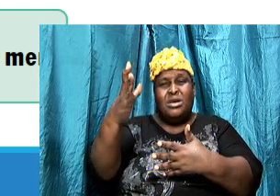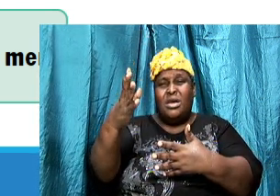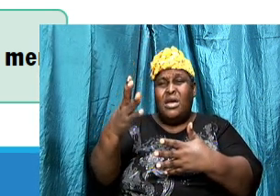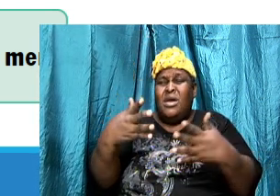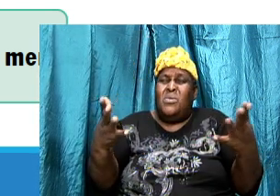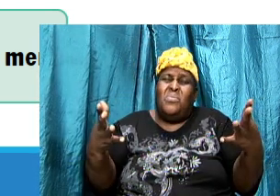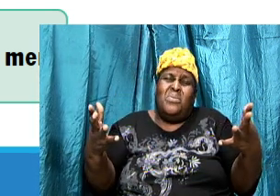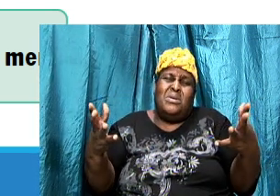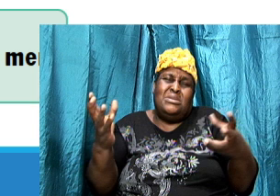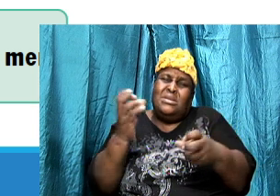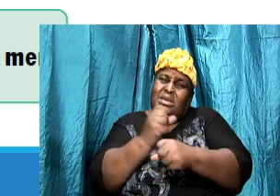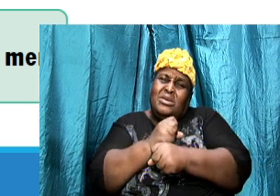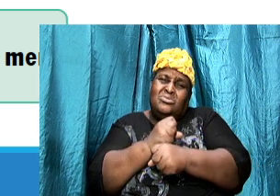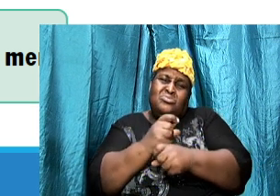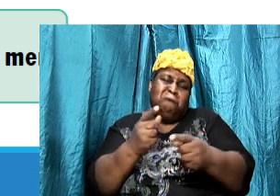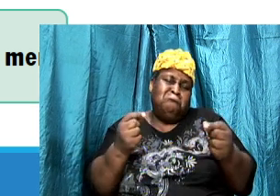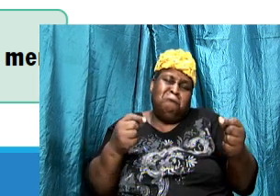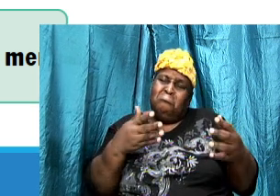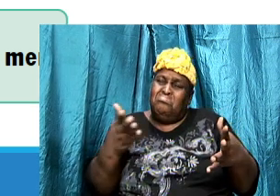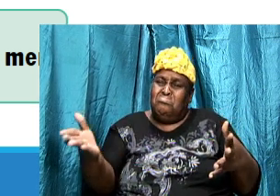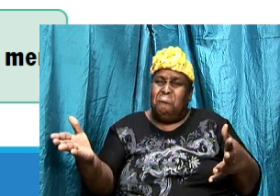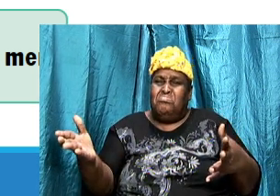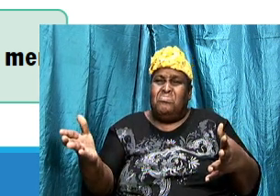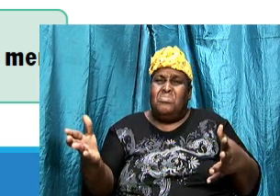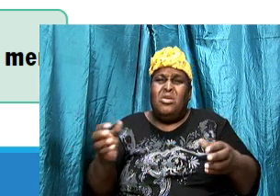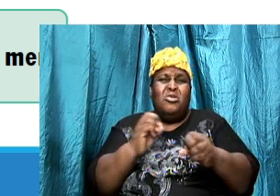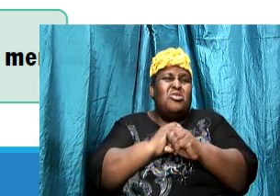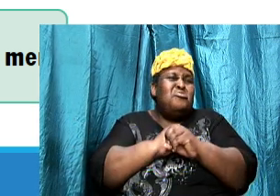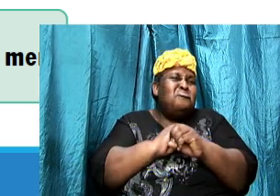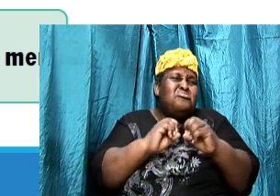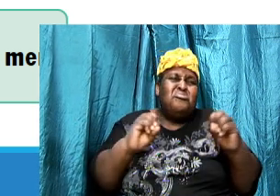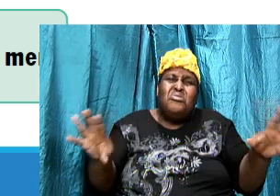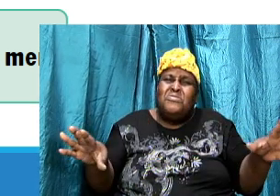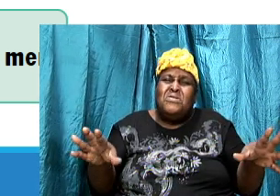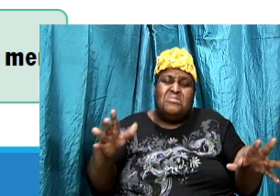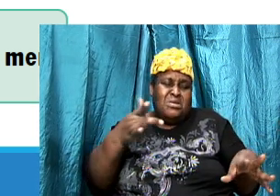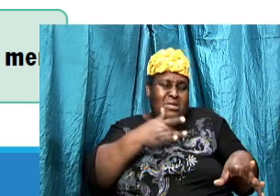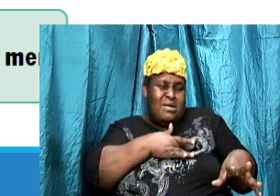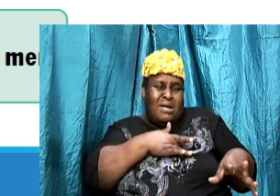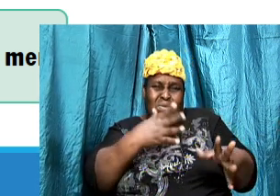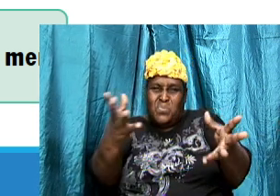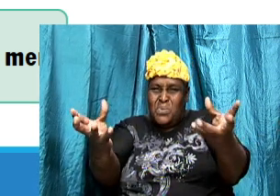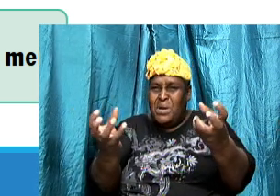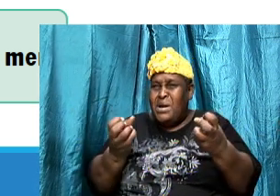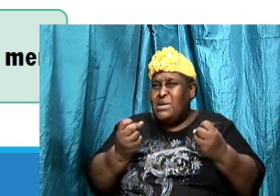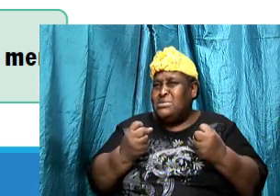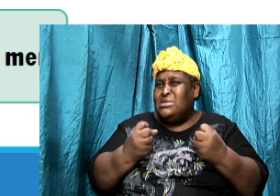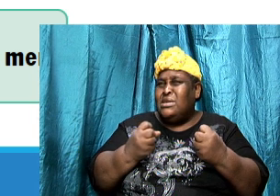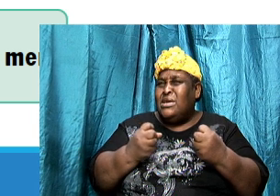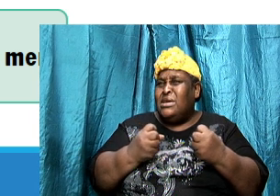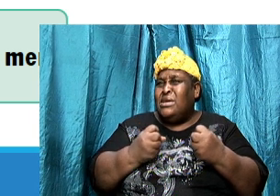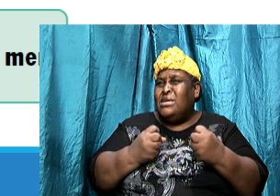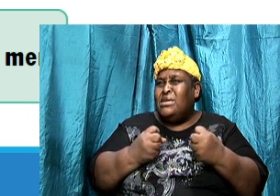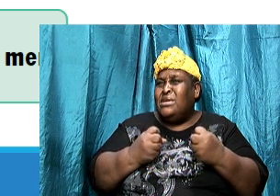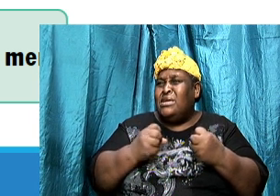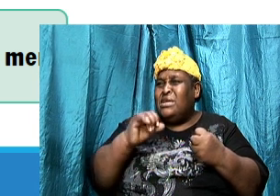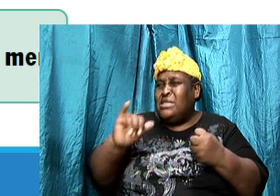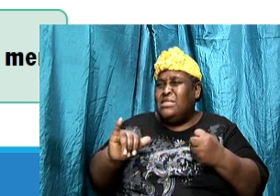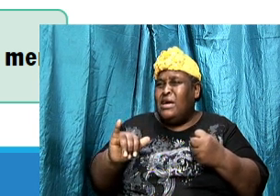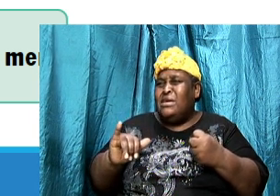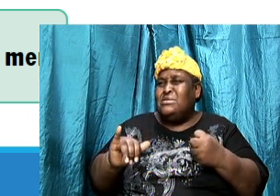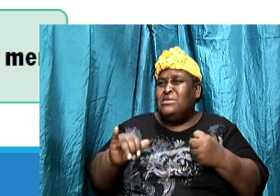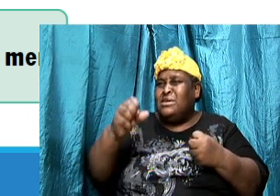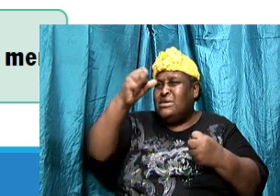it took to do that, he said that there is nothing that his heart desired that he did not, you know,